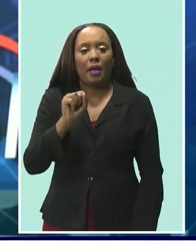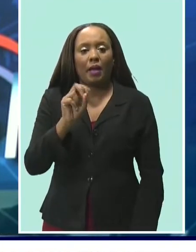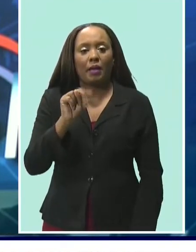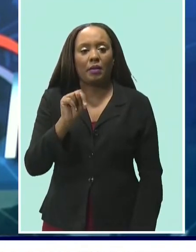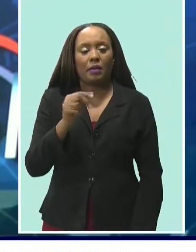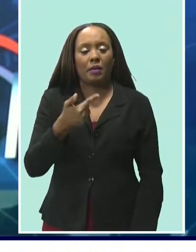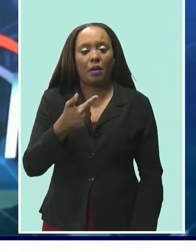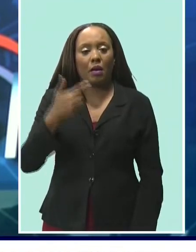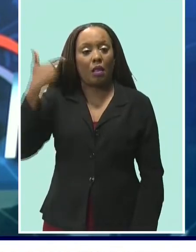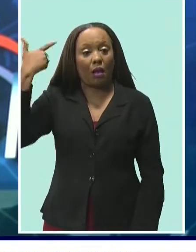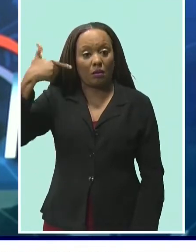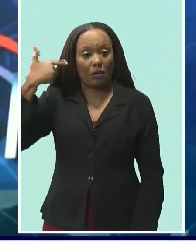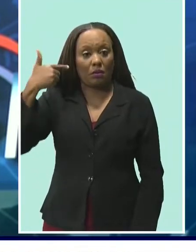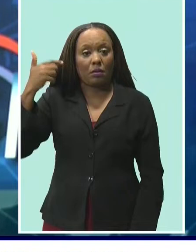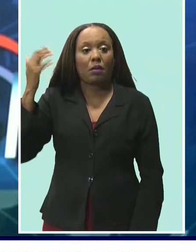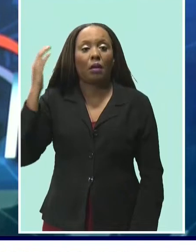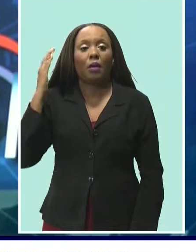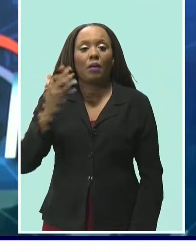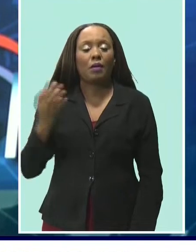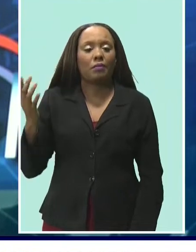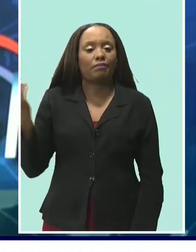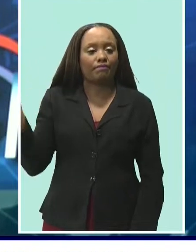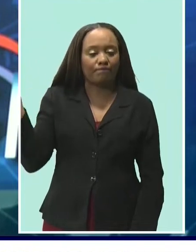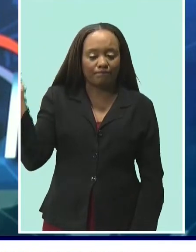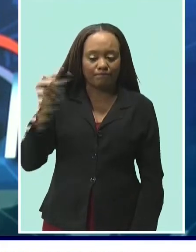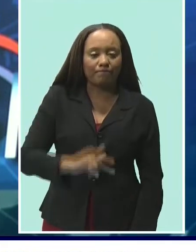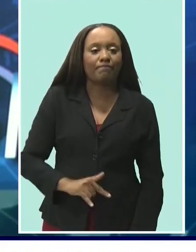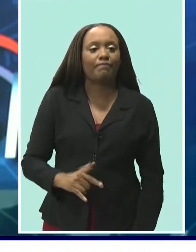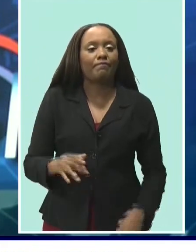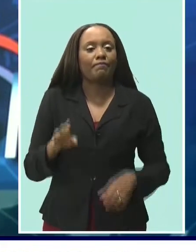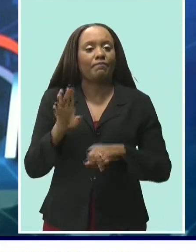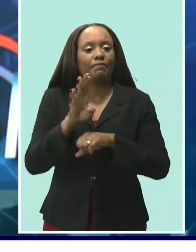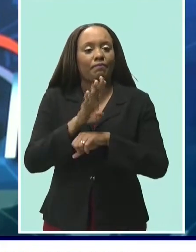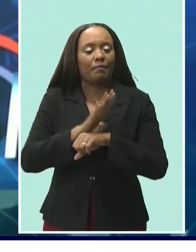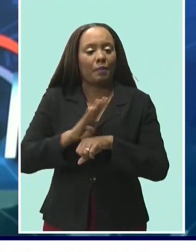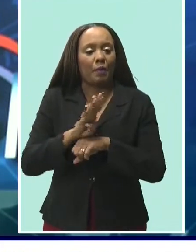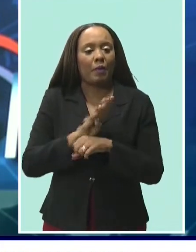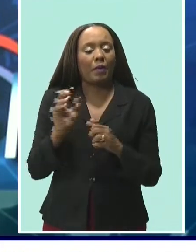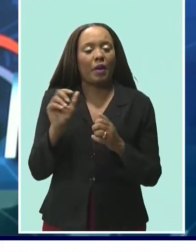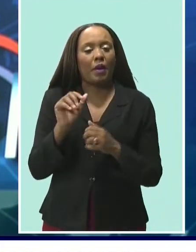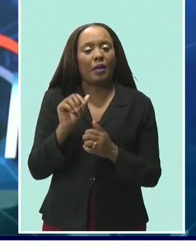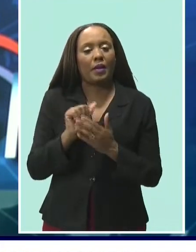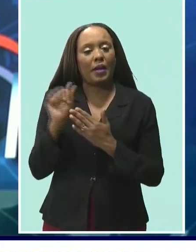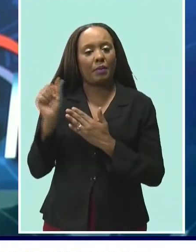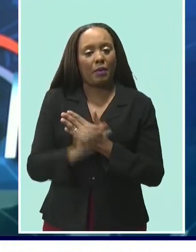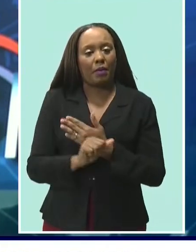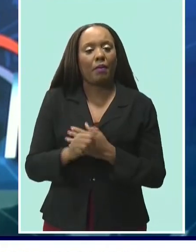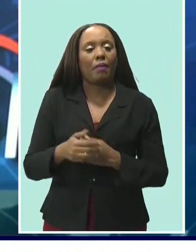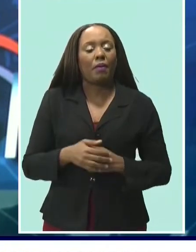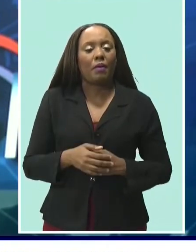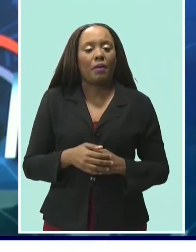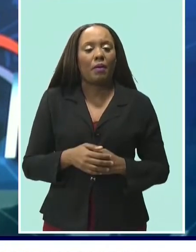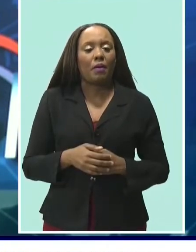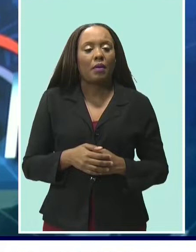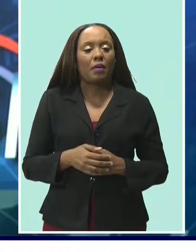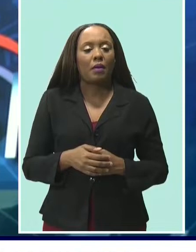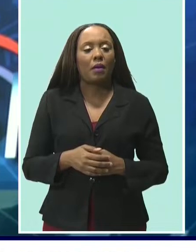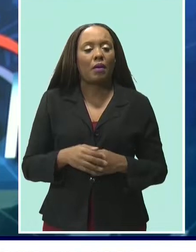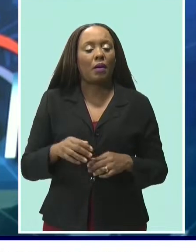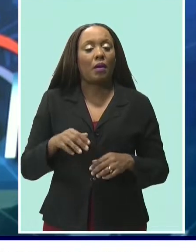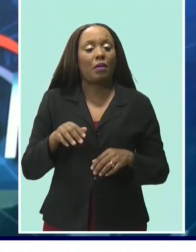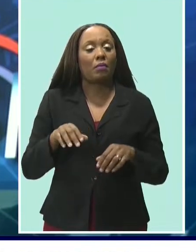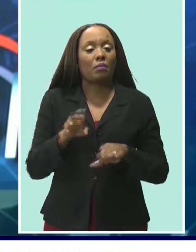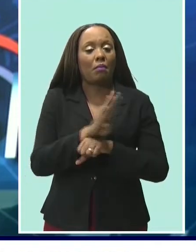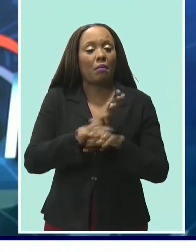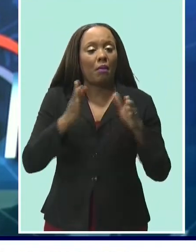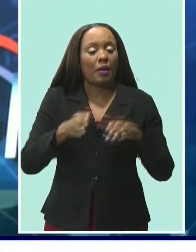Gospel Mega Show in an historic performance at the Garfield Sobers Sports Complex this April. The internationally acclaimed group will be joined by